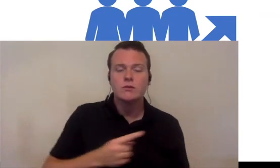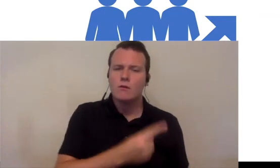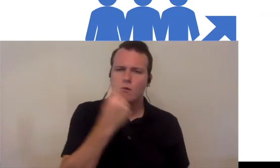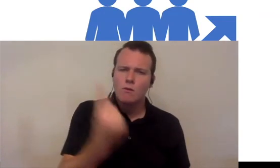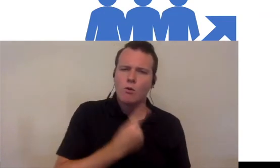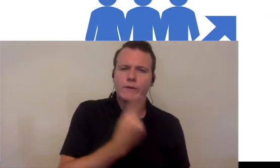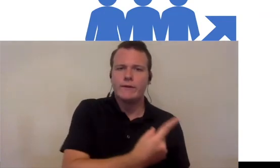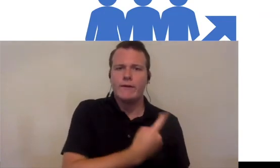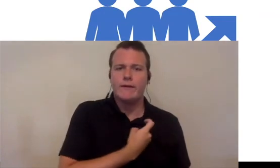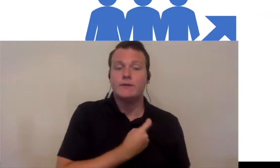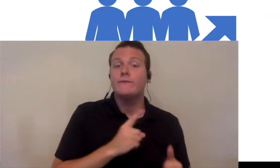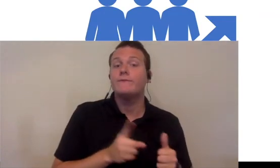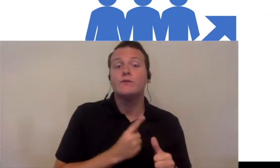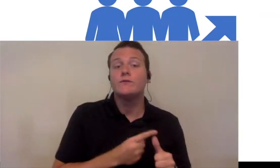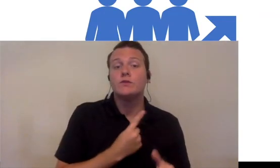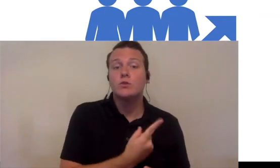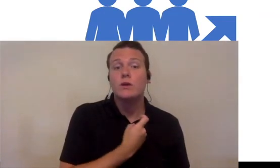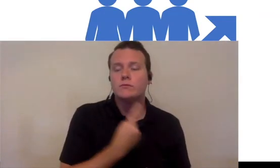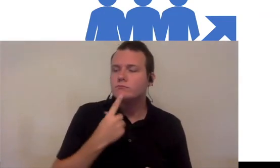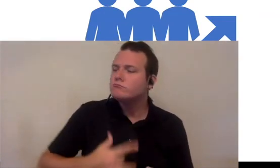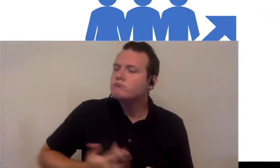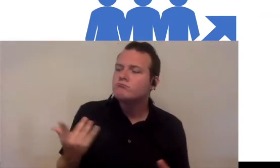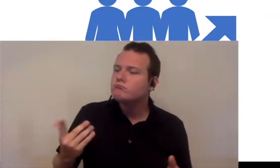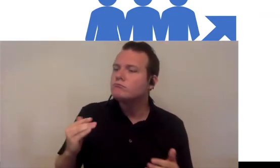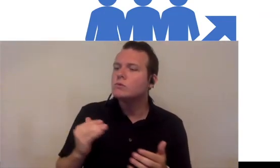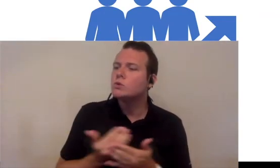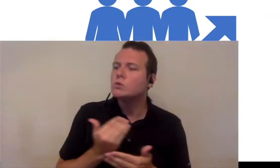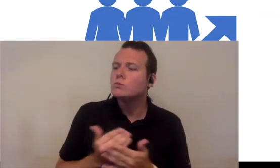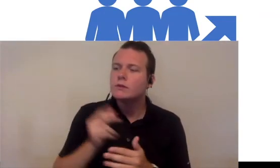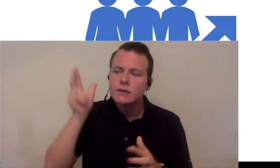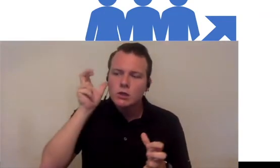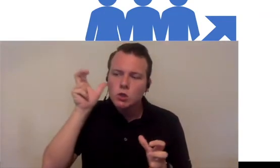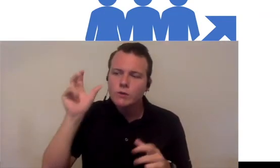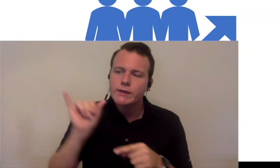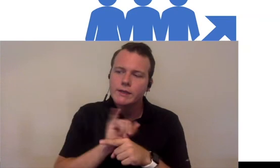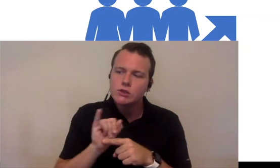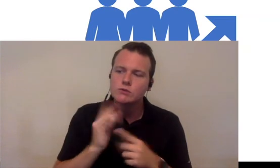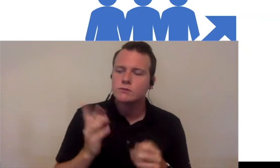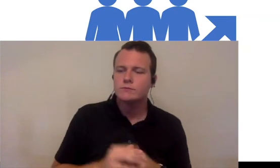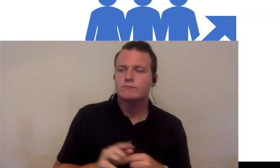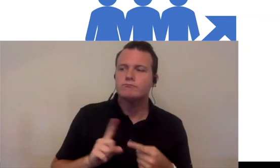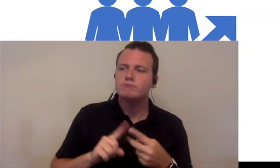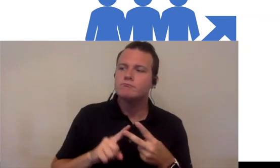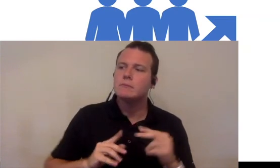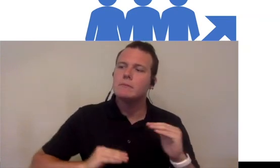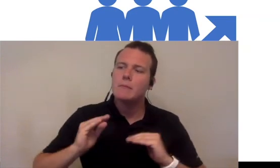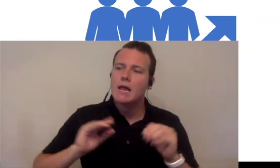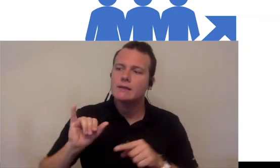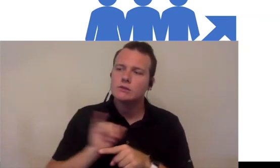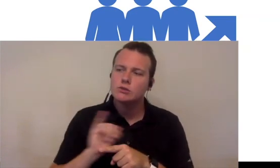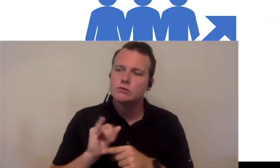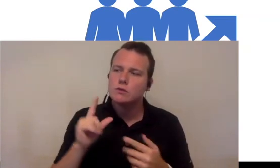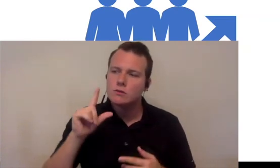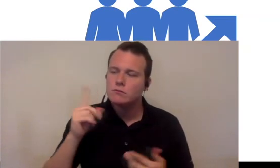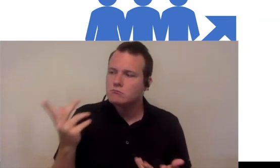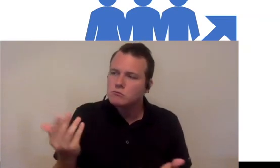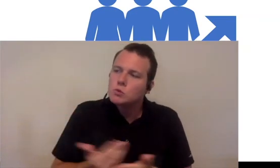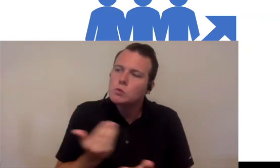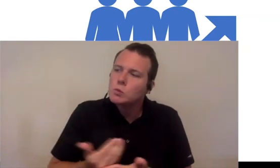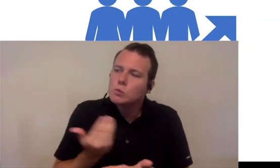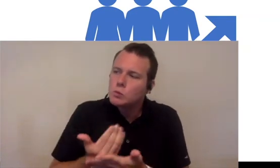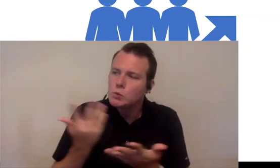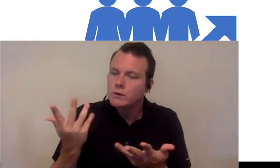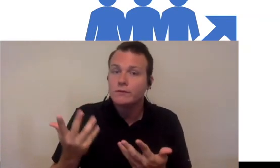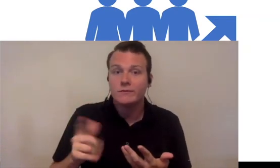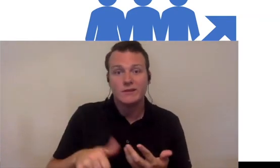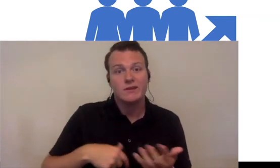of the first questions he asks me, so what's new in the hearing industry? What's new in the balance industry? And so it gives us a topic